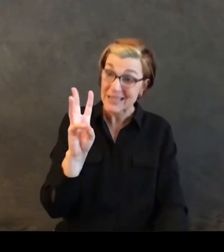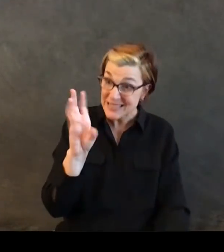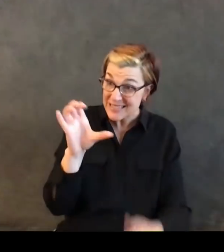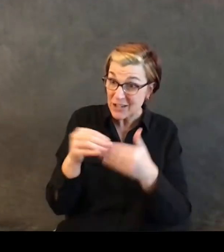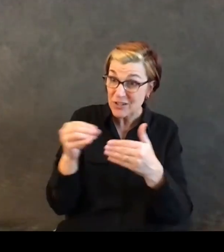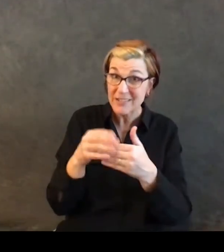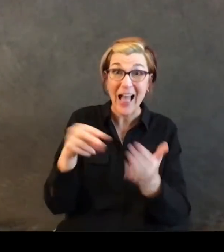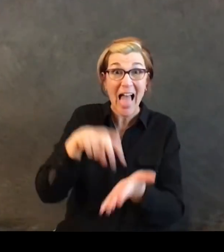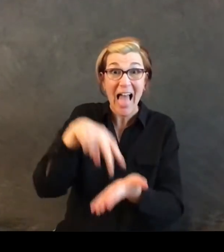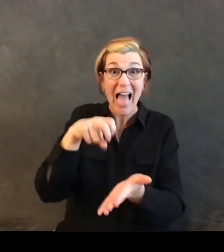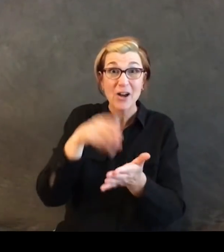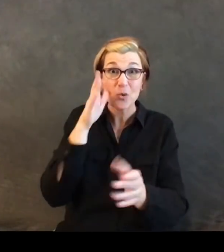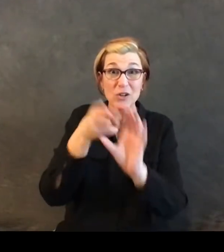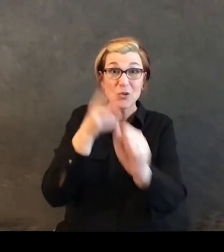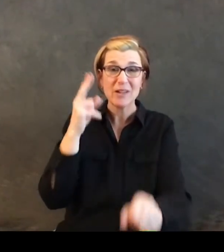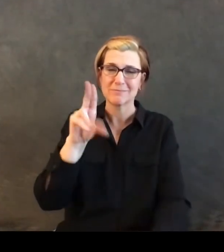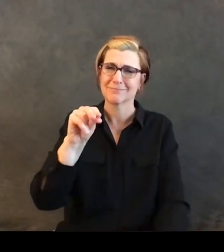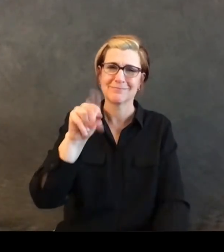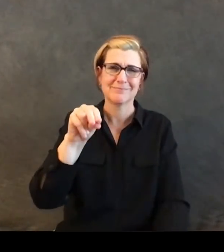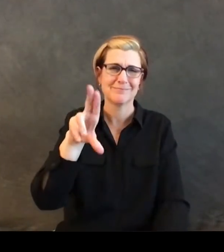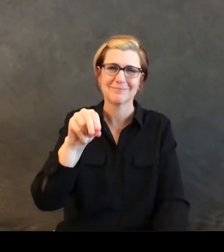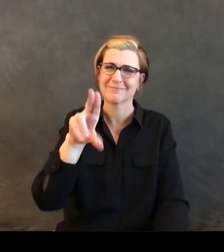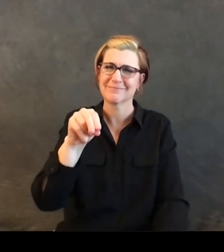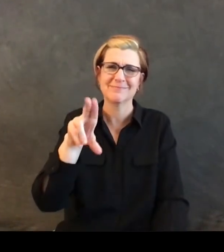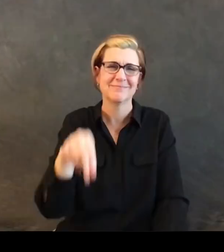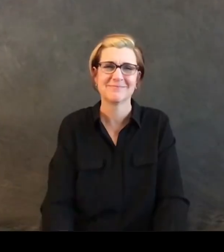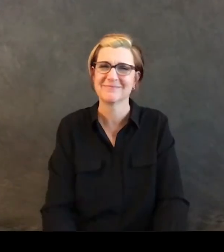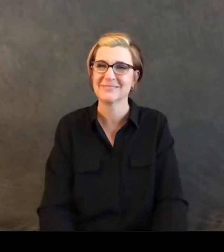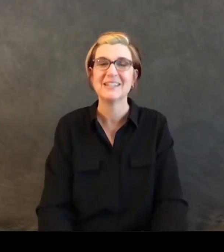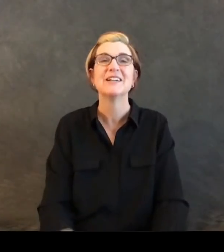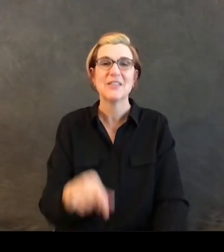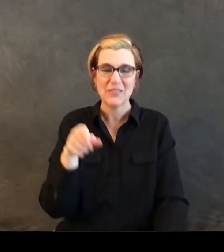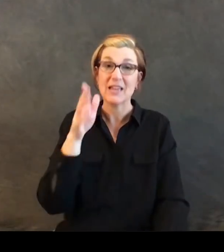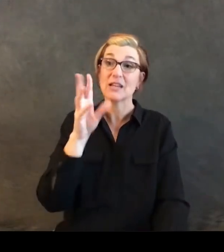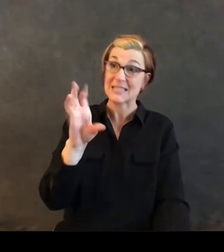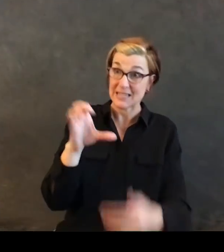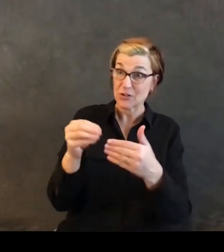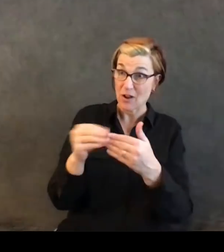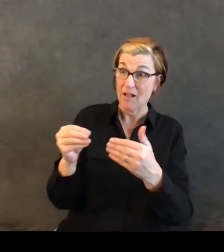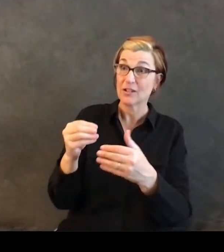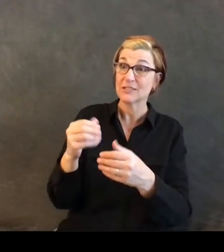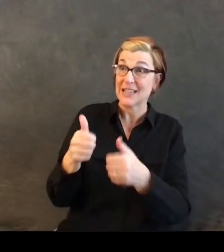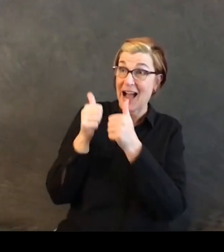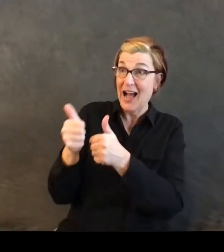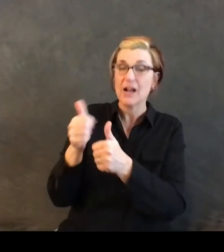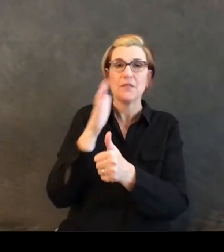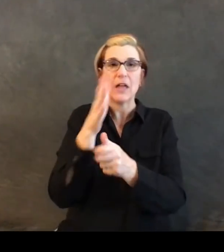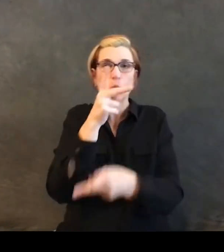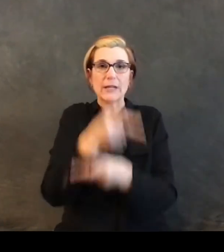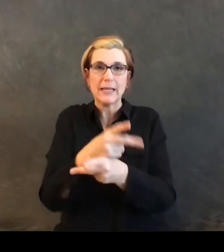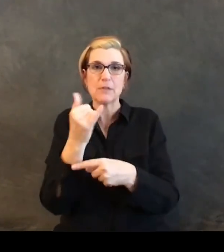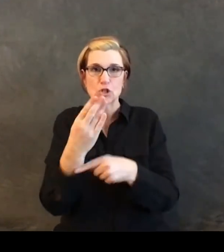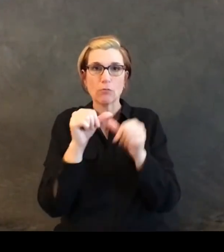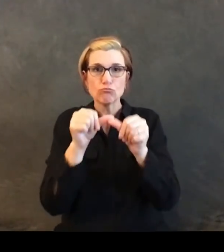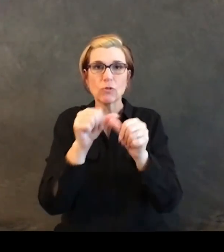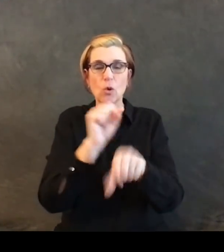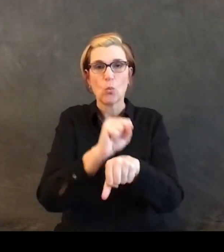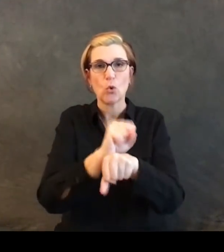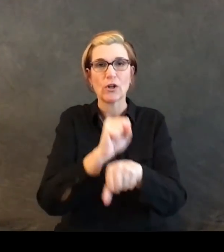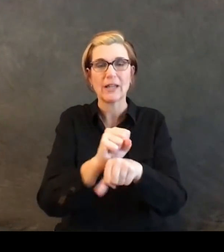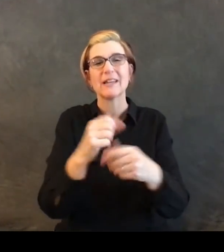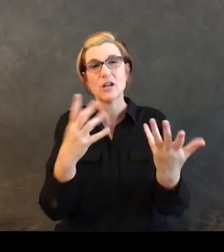their jobs. And I said for 50% of these businesses, they will have the businesses keep those jobs.